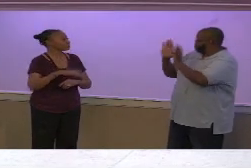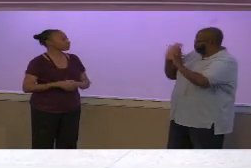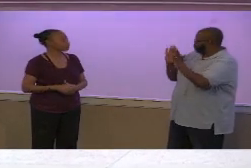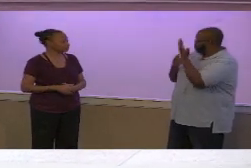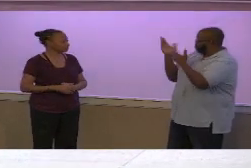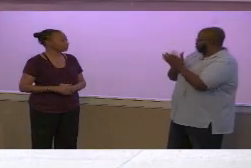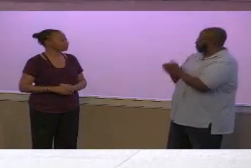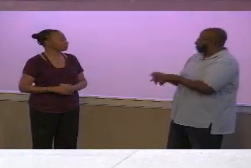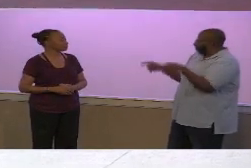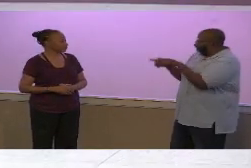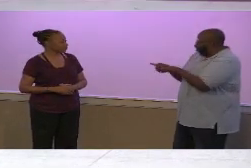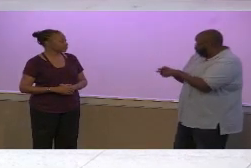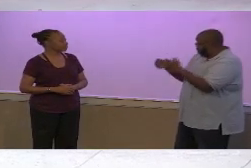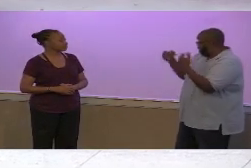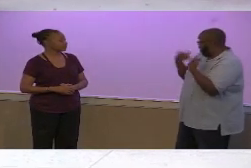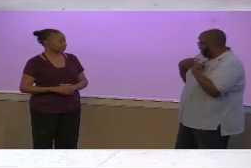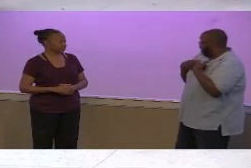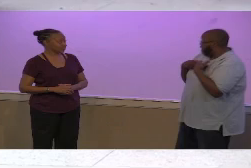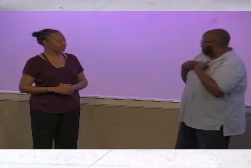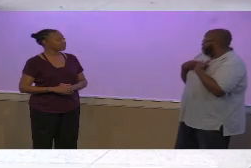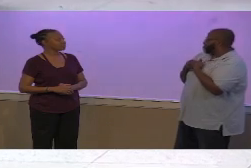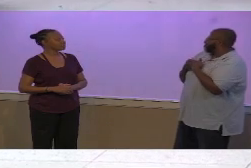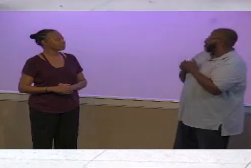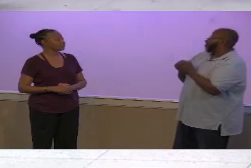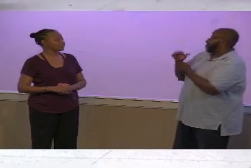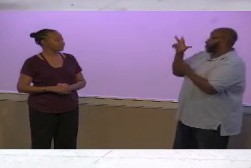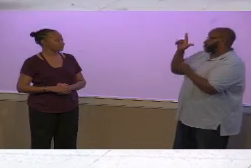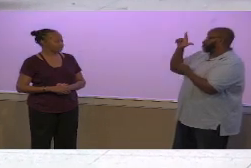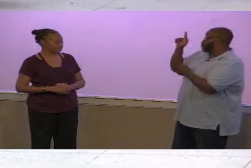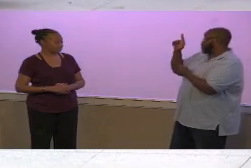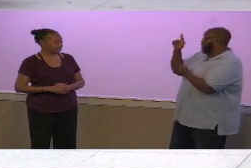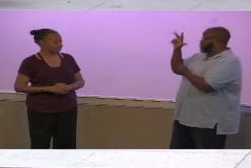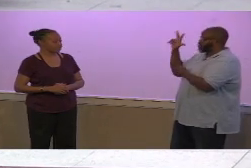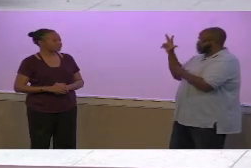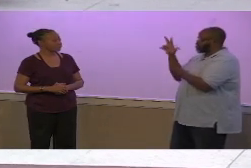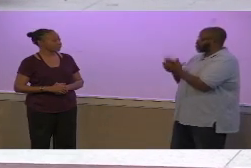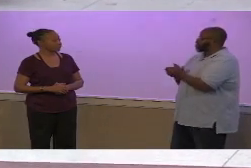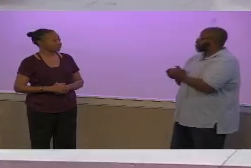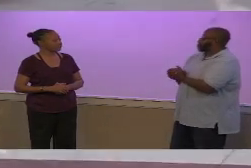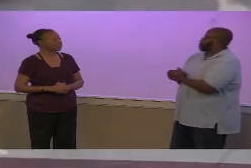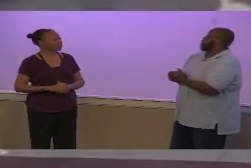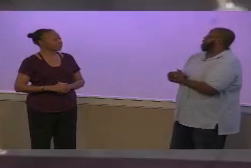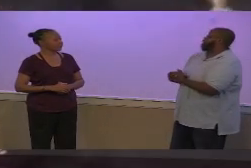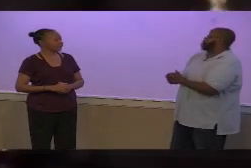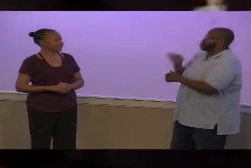we'll also have, on April 23rd, Bishop Hortense Vaughn.